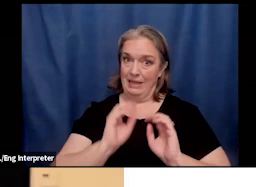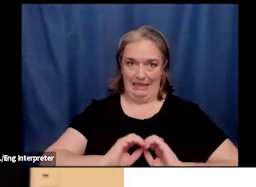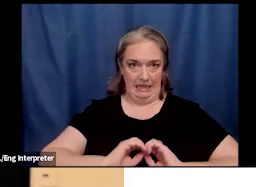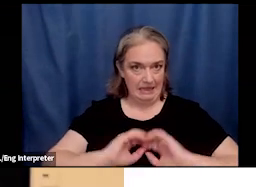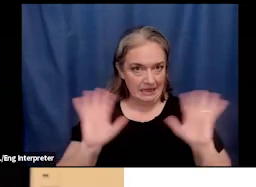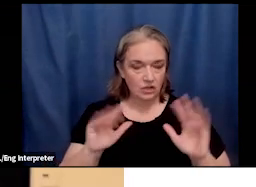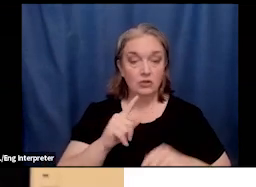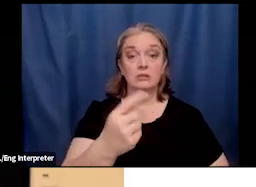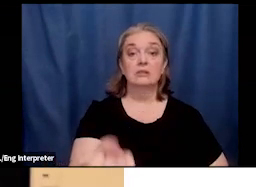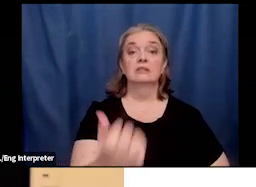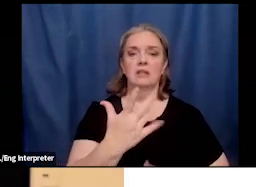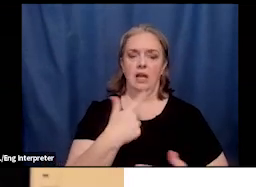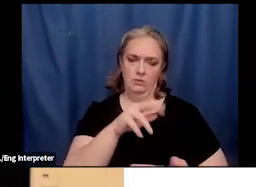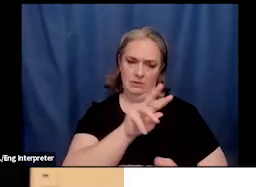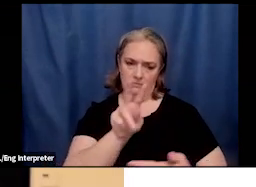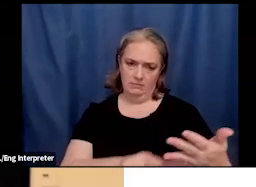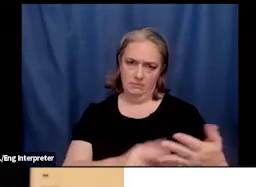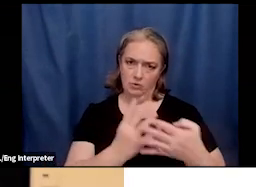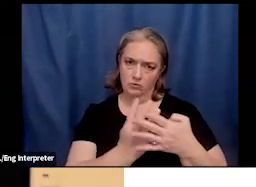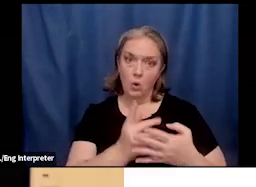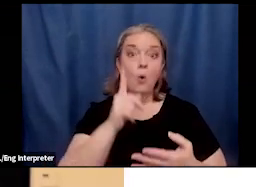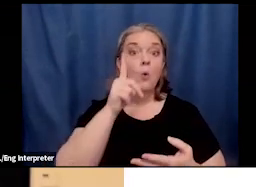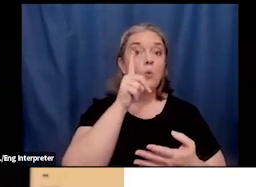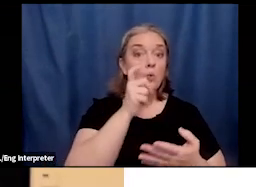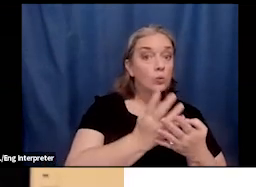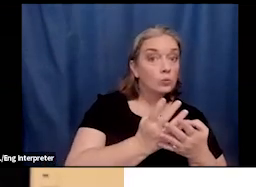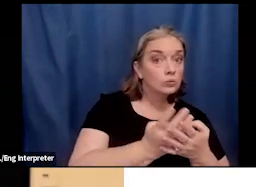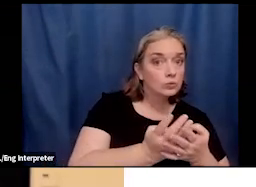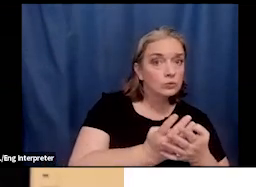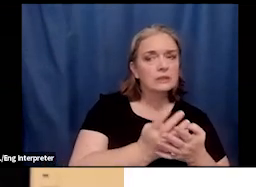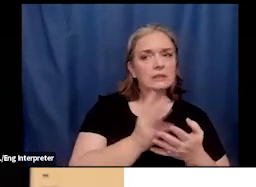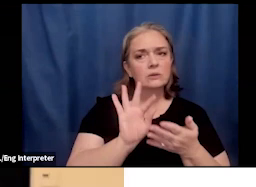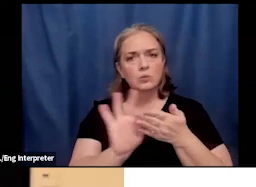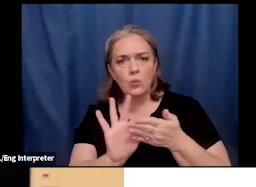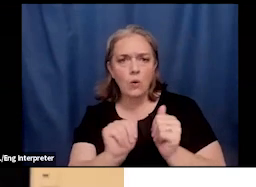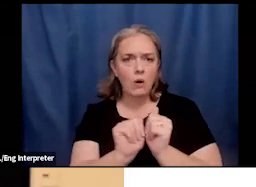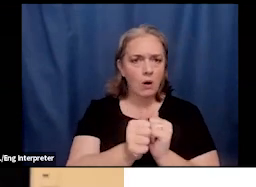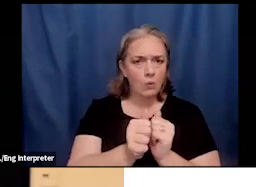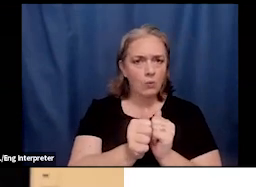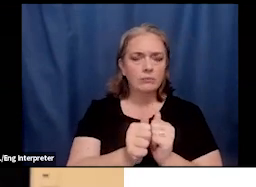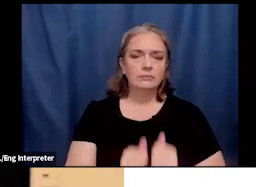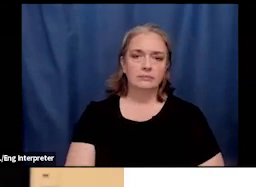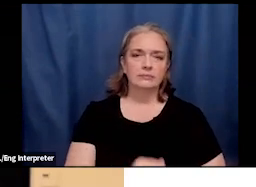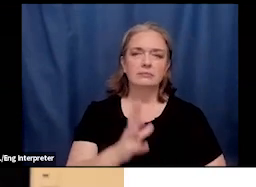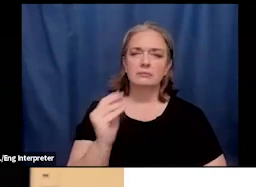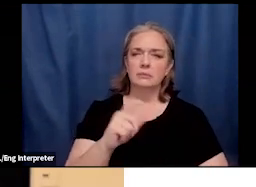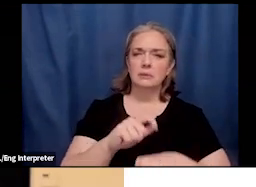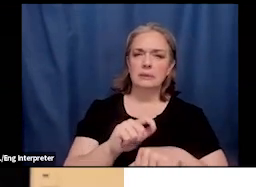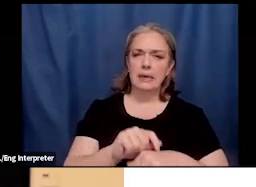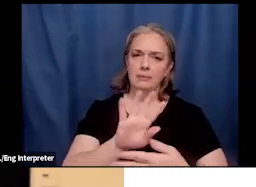scored when you submit an application and by who? So what does that review process look like and the approximate